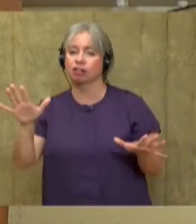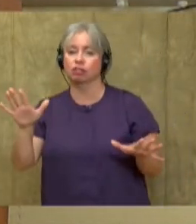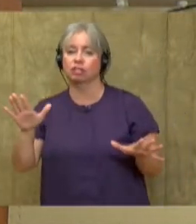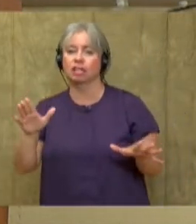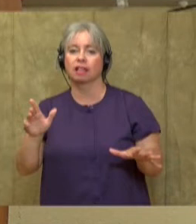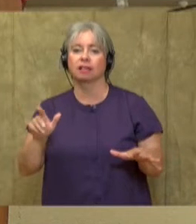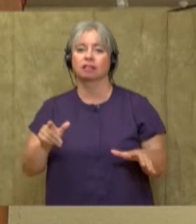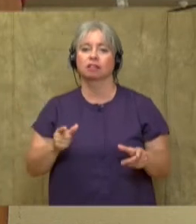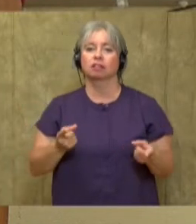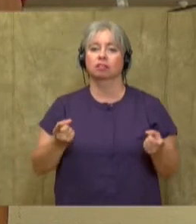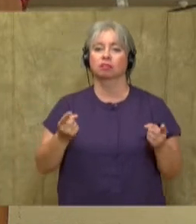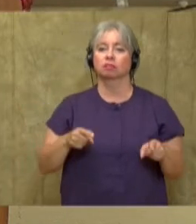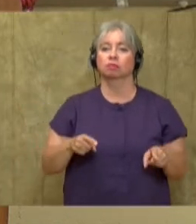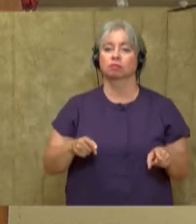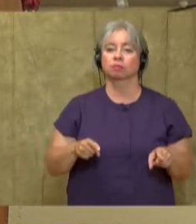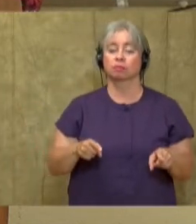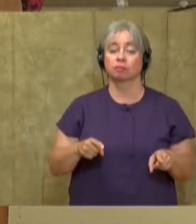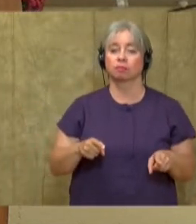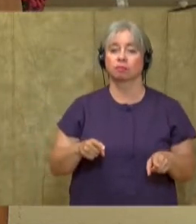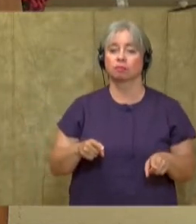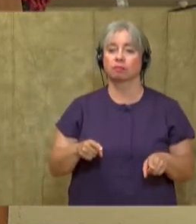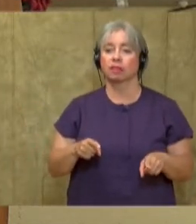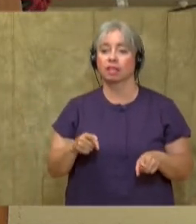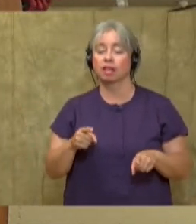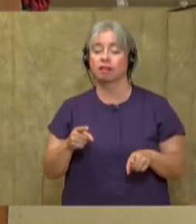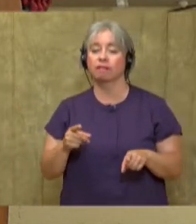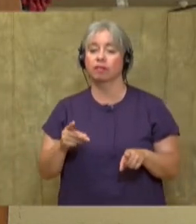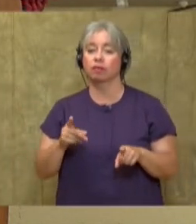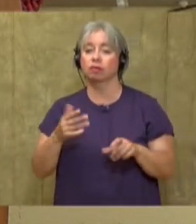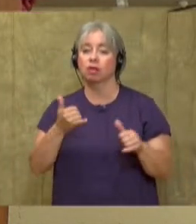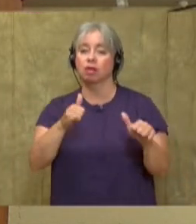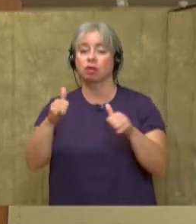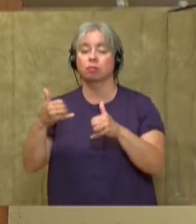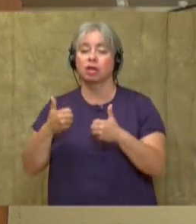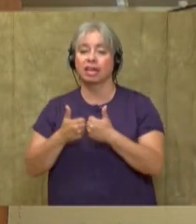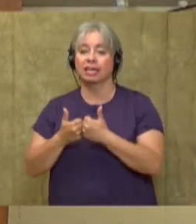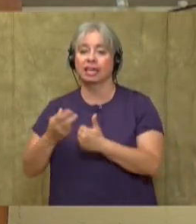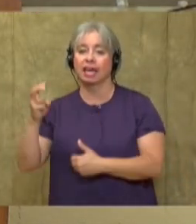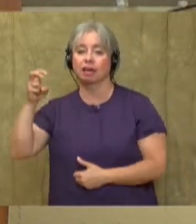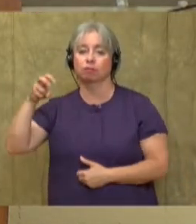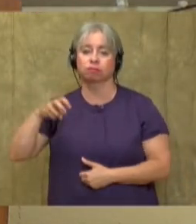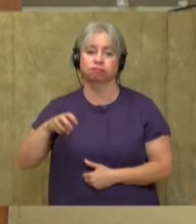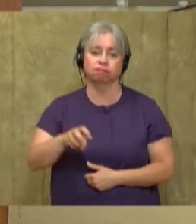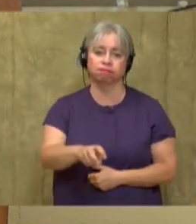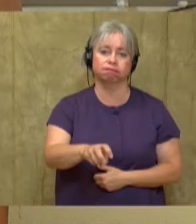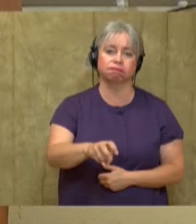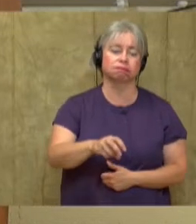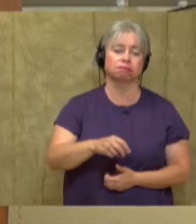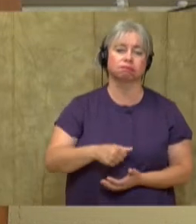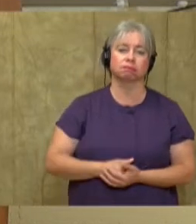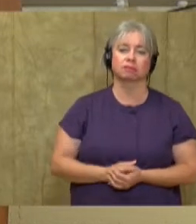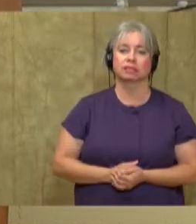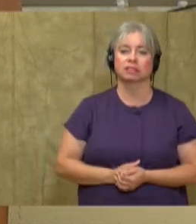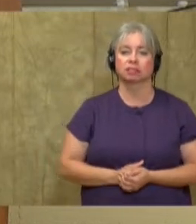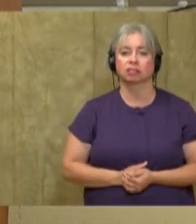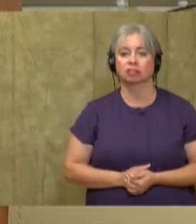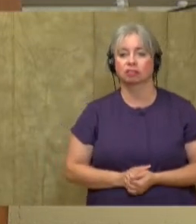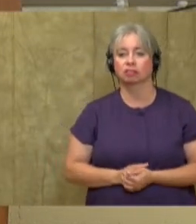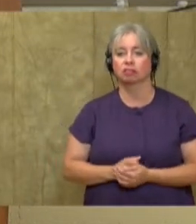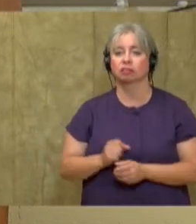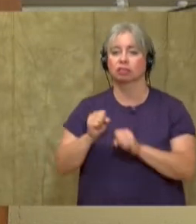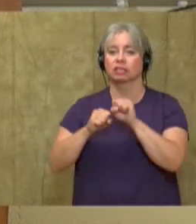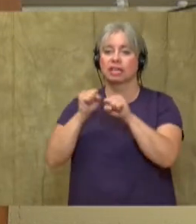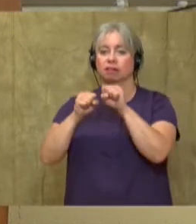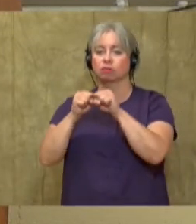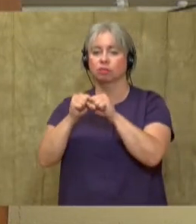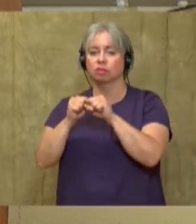my students this. If you've ever played Chutes and Ladders, it's a little board game. From left to right, when you hit the line, are you